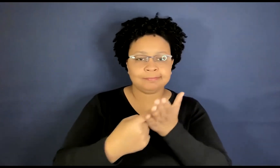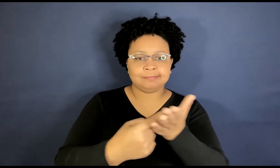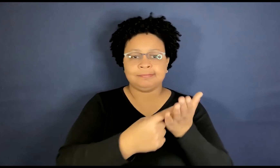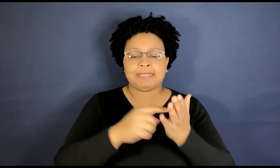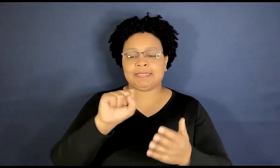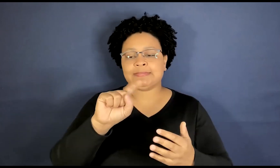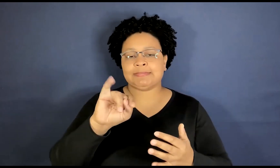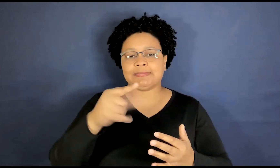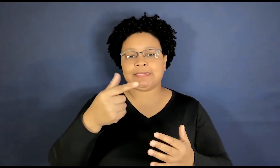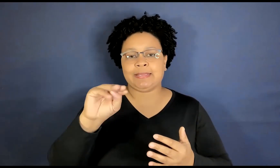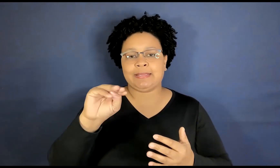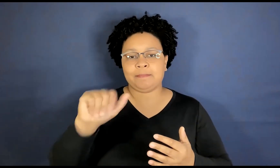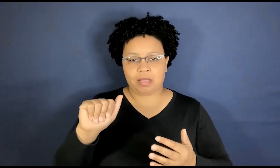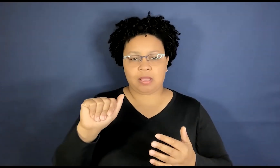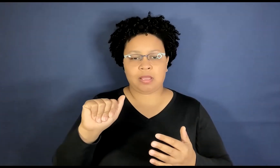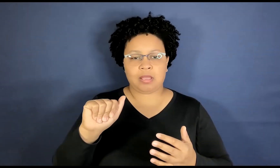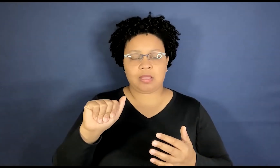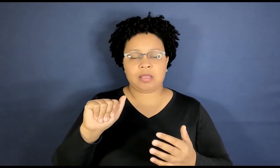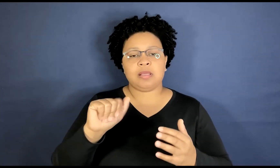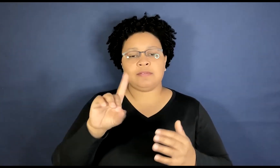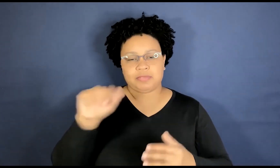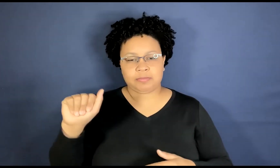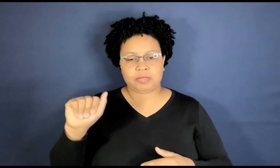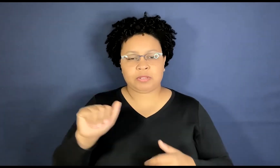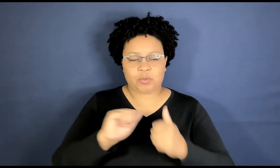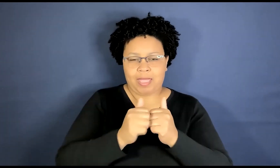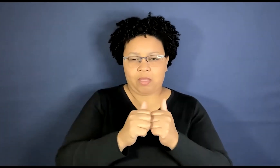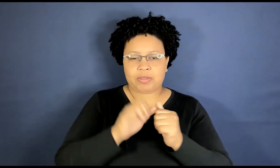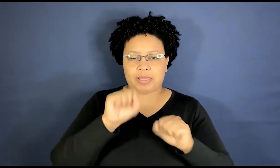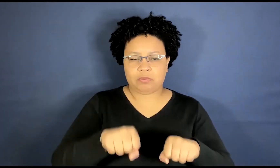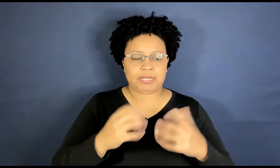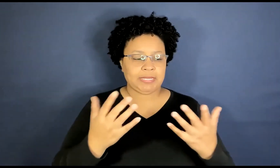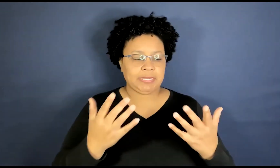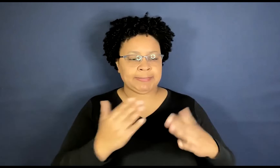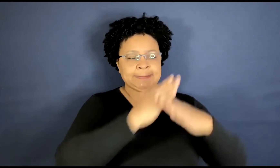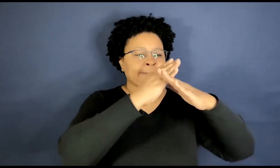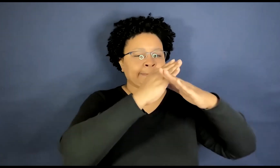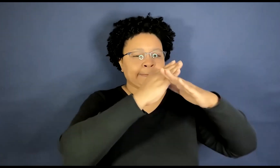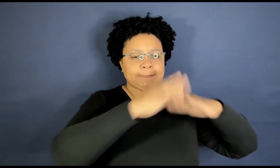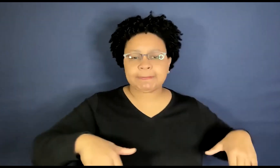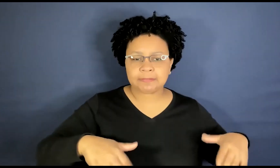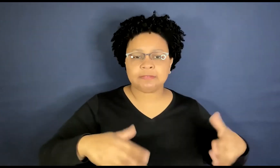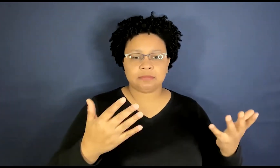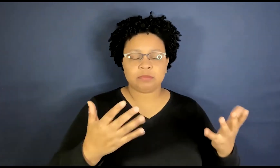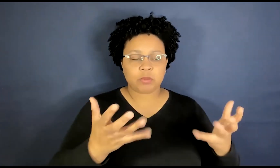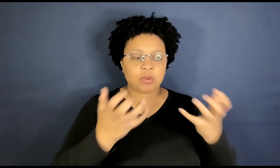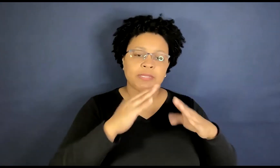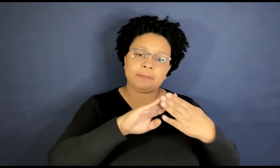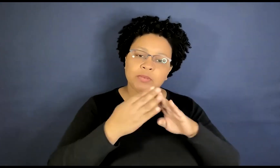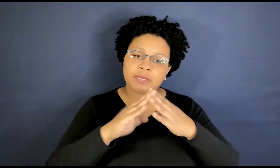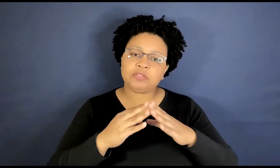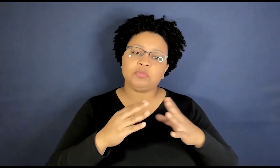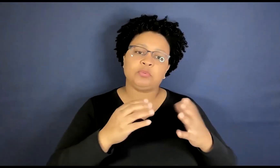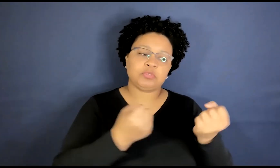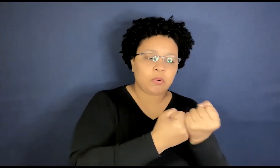right? And how can we be able to overcome that in our community so that we can be able to support our children, accept our children, and truly love our